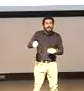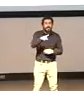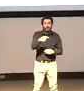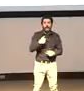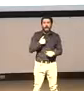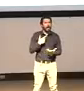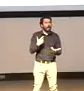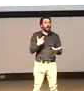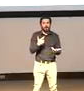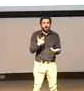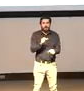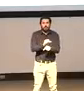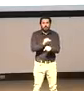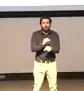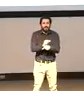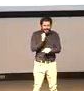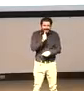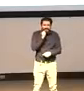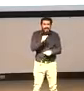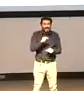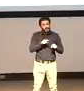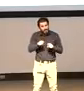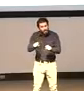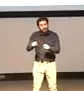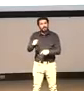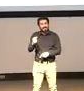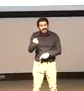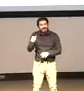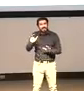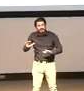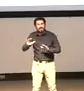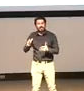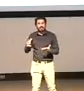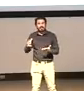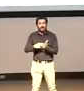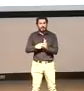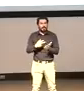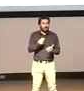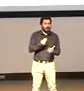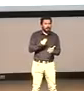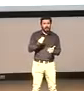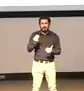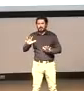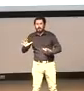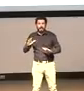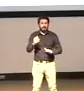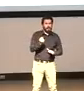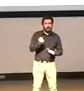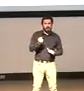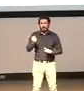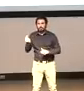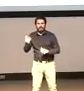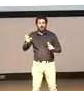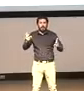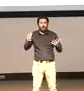most all days in the weekend, so much so that the weekend and the weekdays blurred together, and